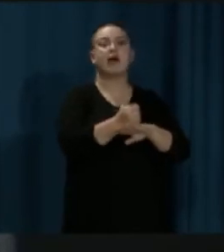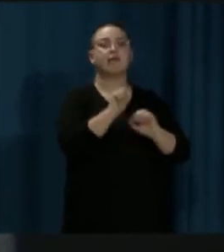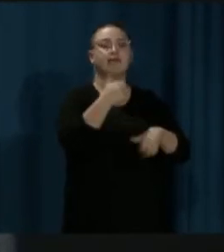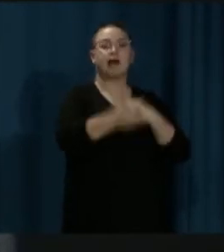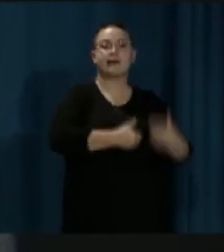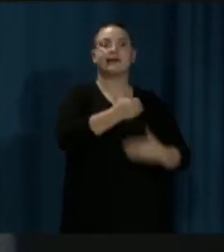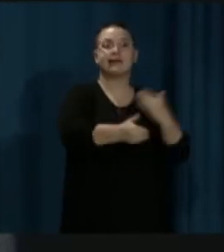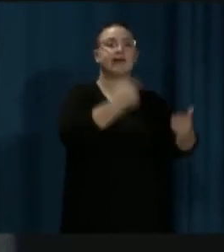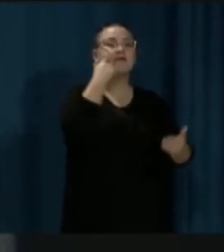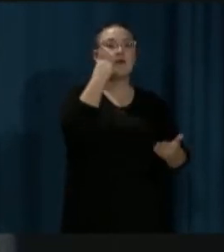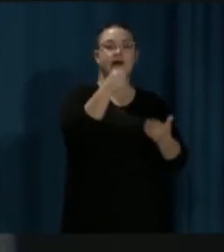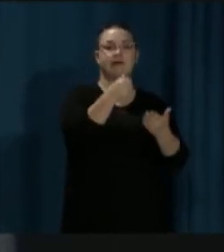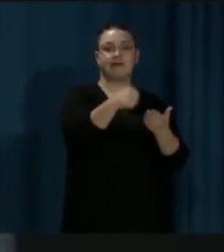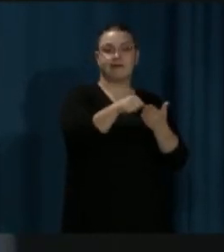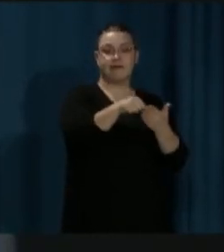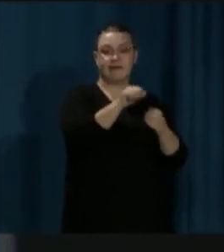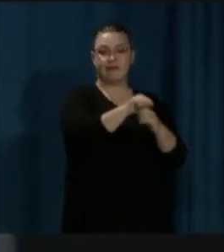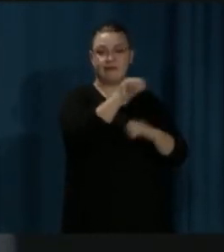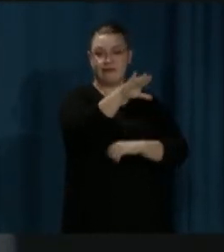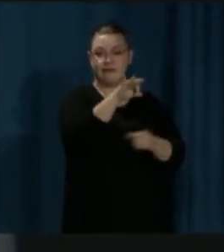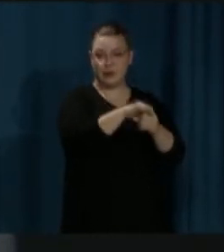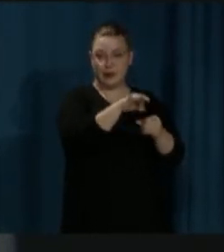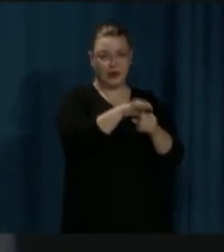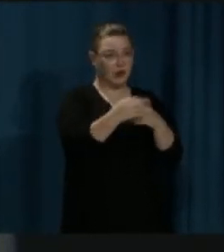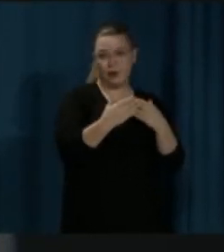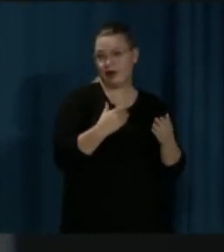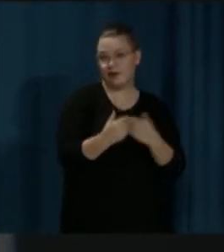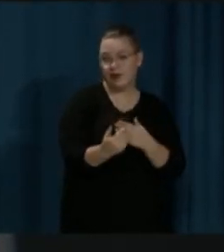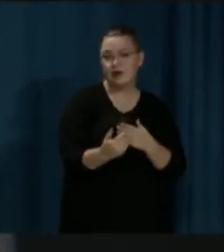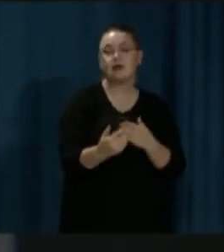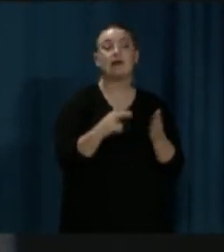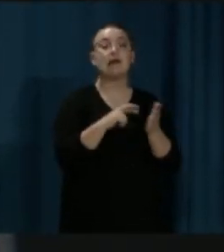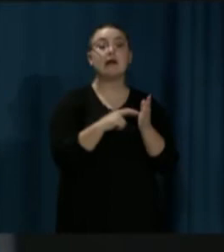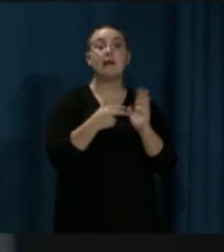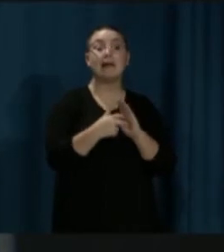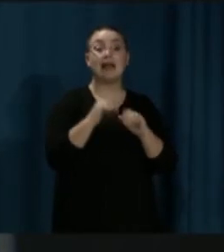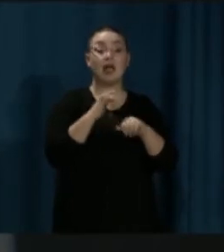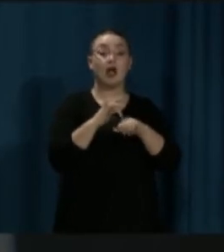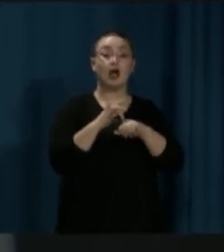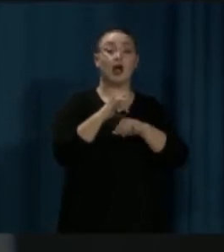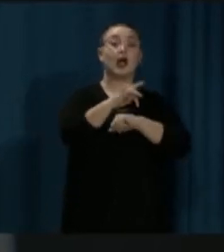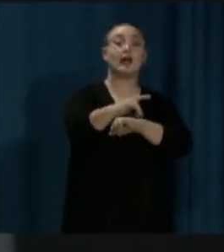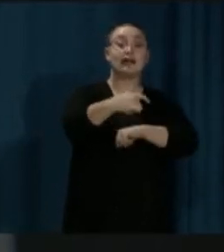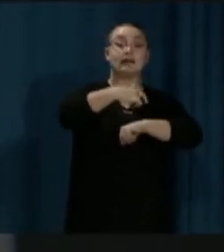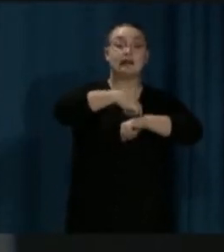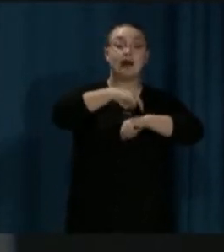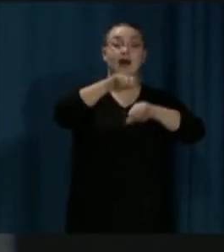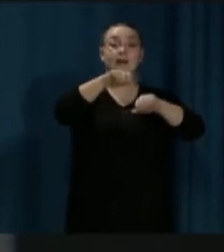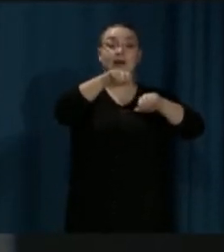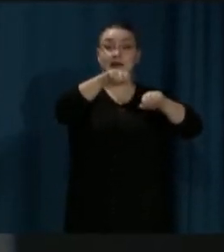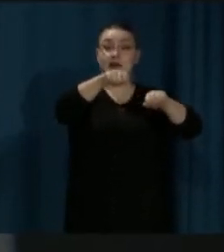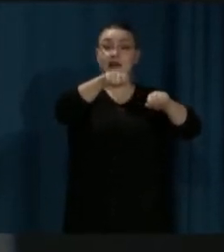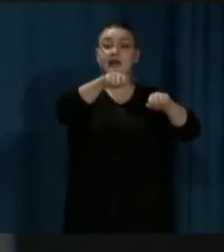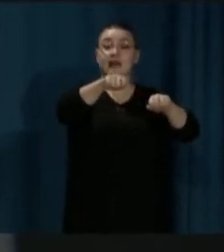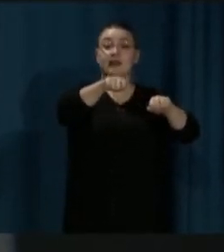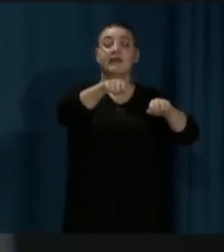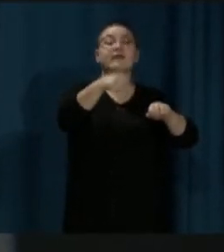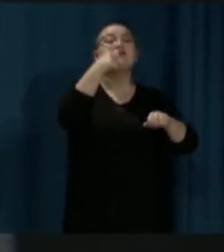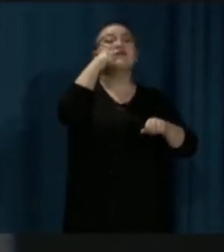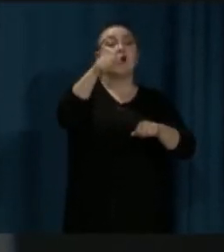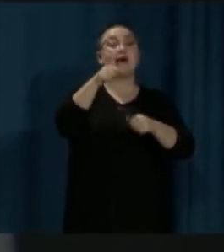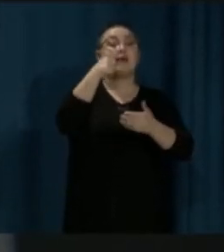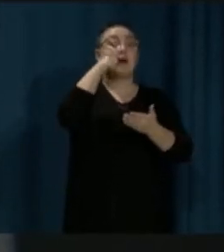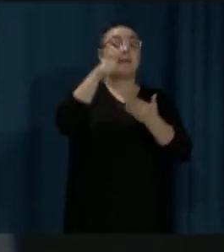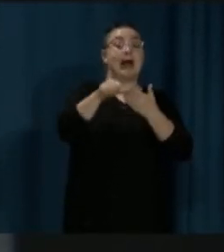that are eligible to vote. And so that involves having earlier deadlines to have ballots set. Okay. So they can get